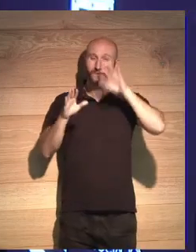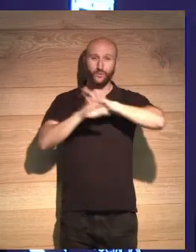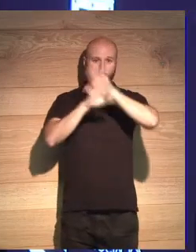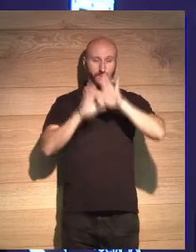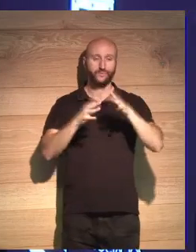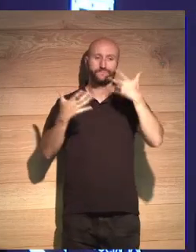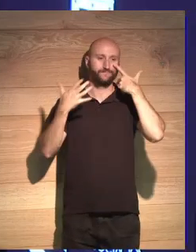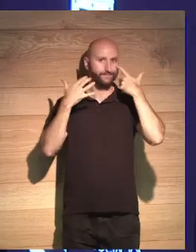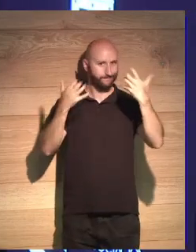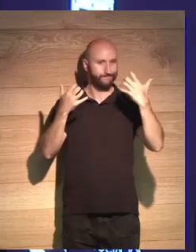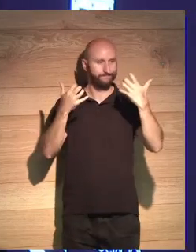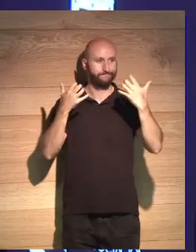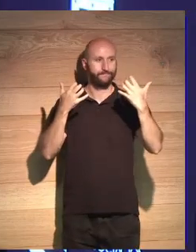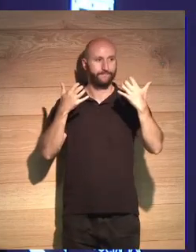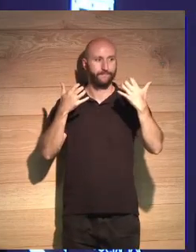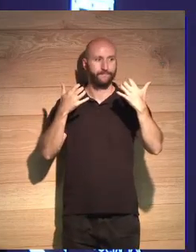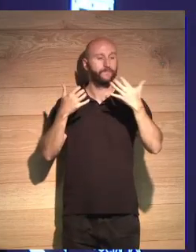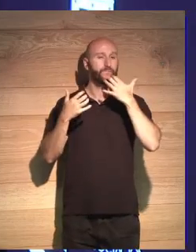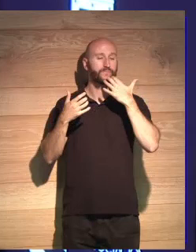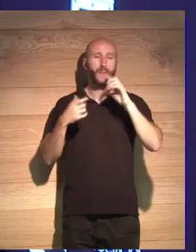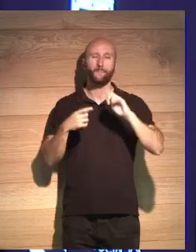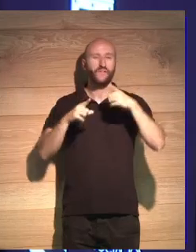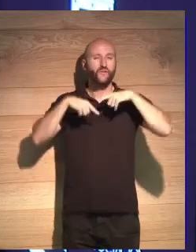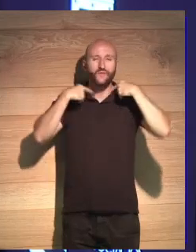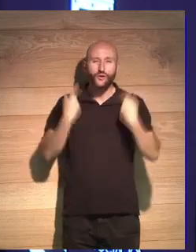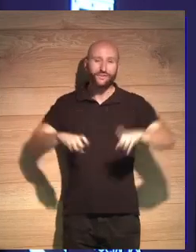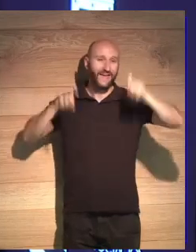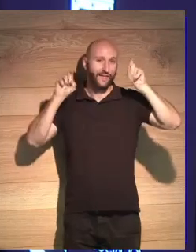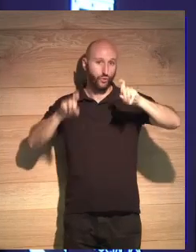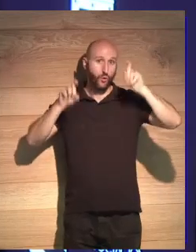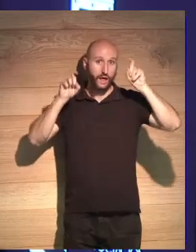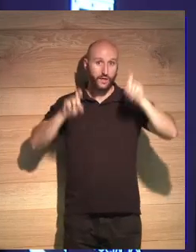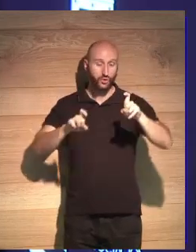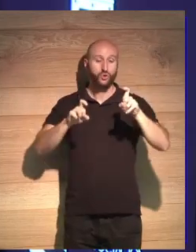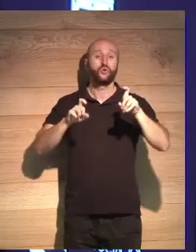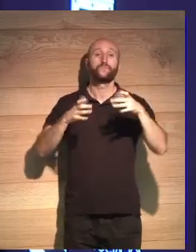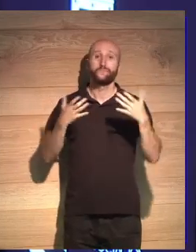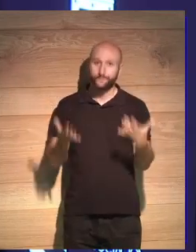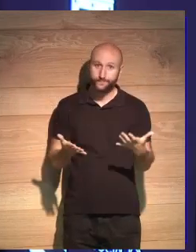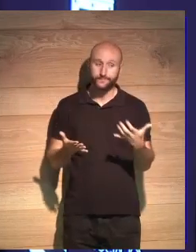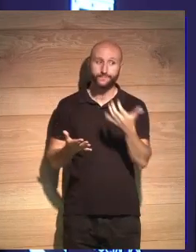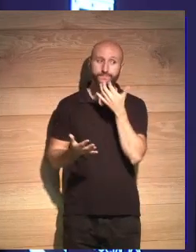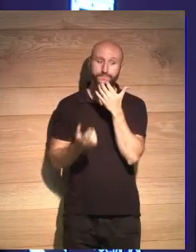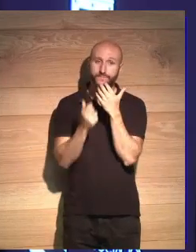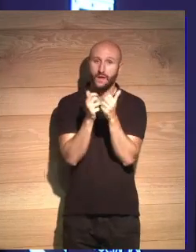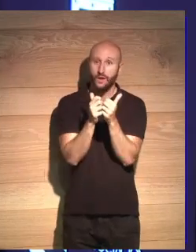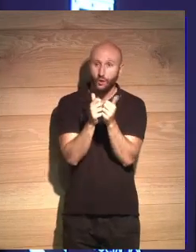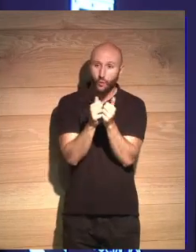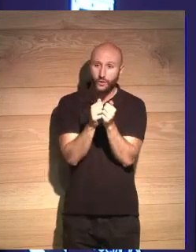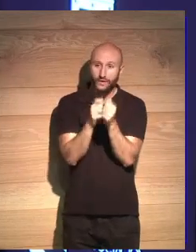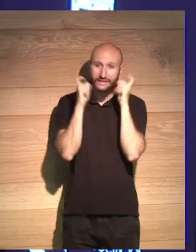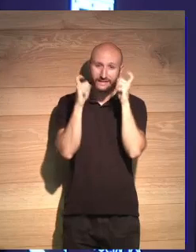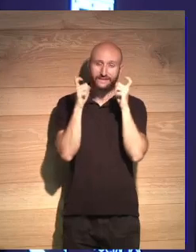Well, as a final message, I like to say that one of the main